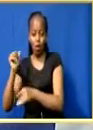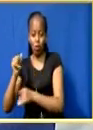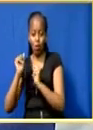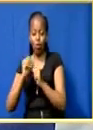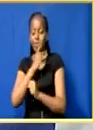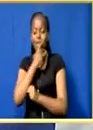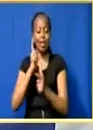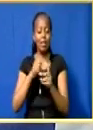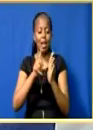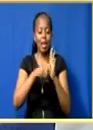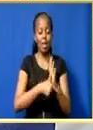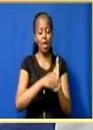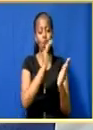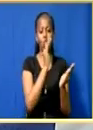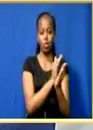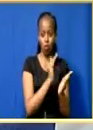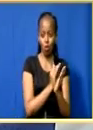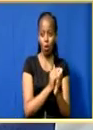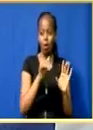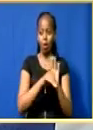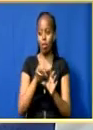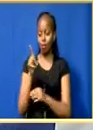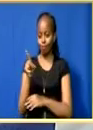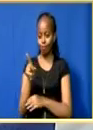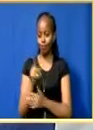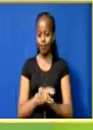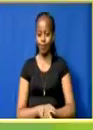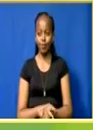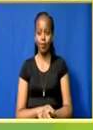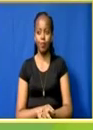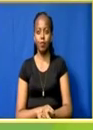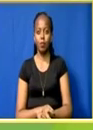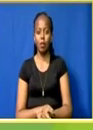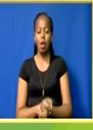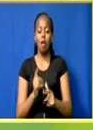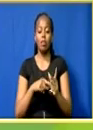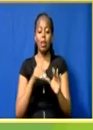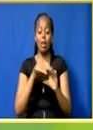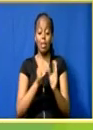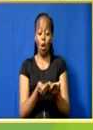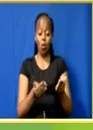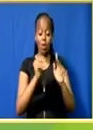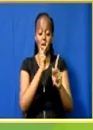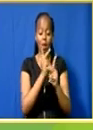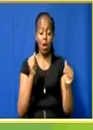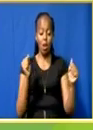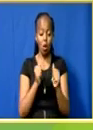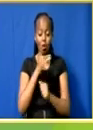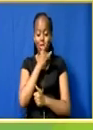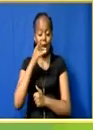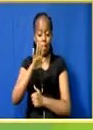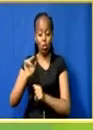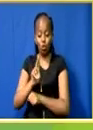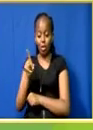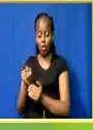dry. Okay. And then after they are dried, you store them in a cool, dry place. Using the nice,